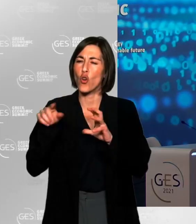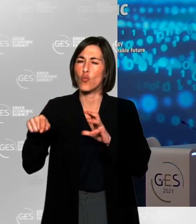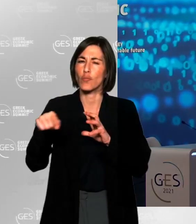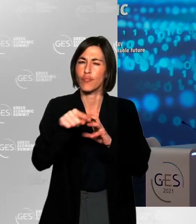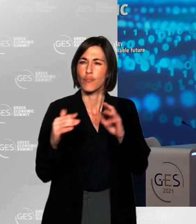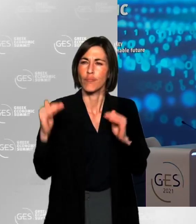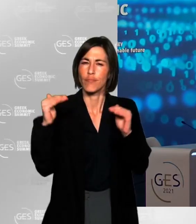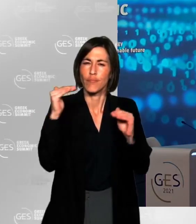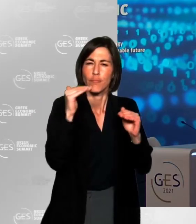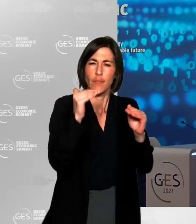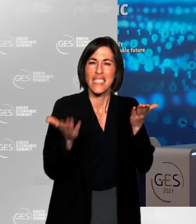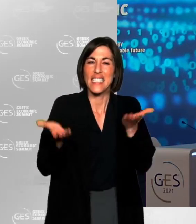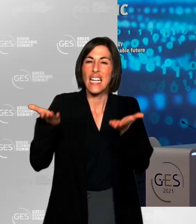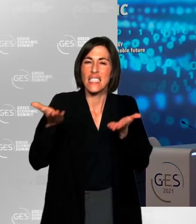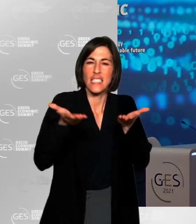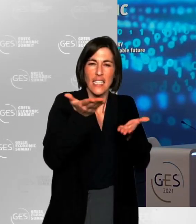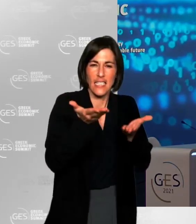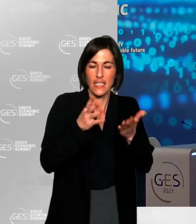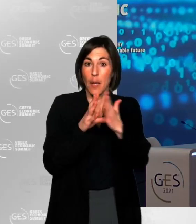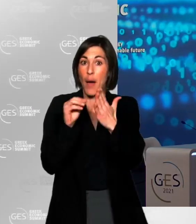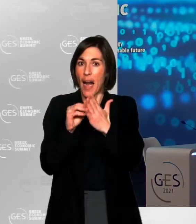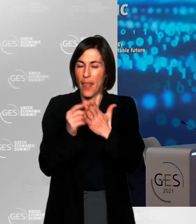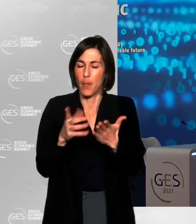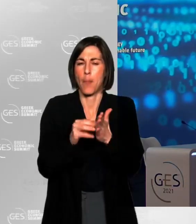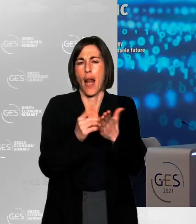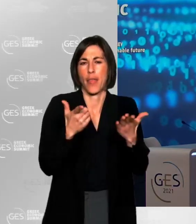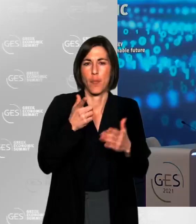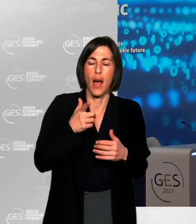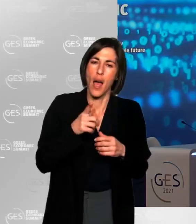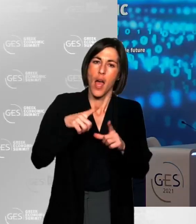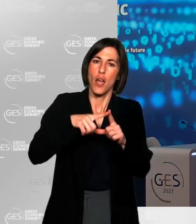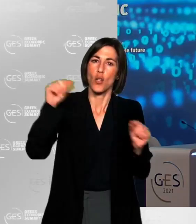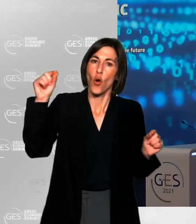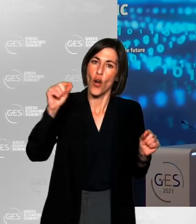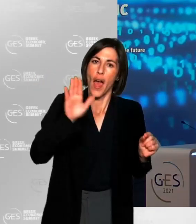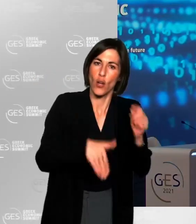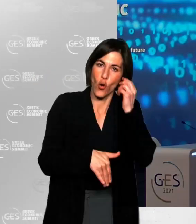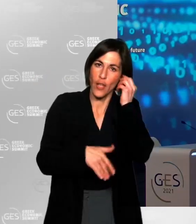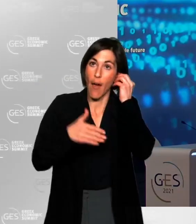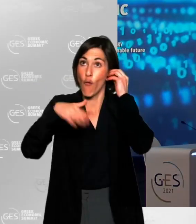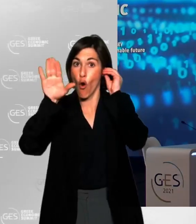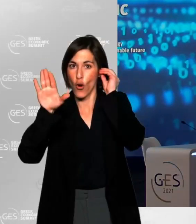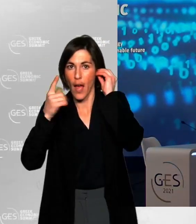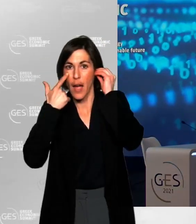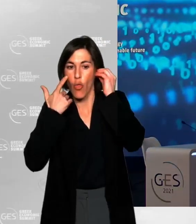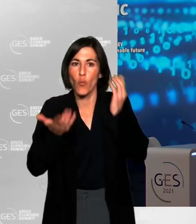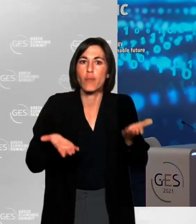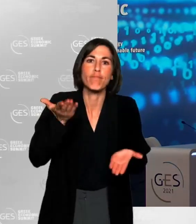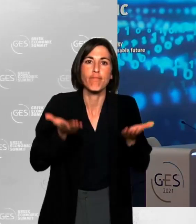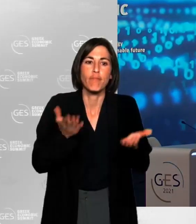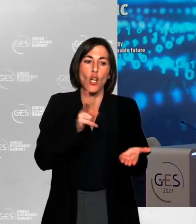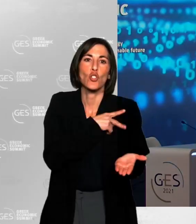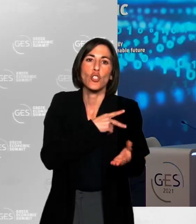North Korea. Or compare China today with China in 1980. It's the policy, it's the change in